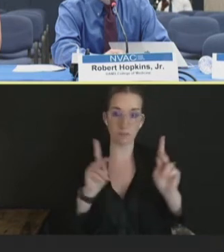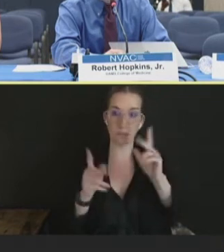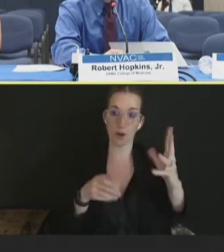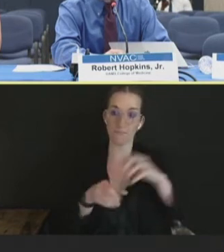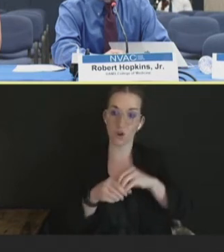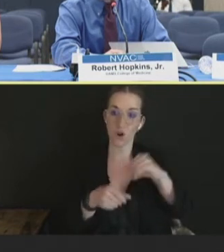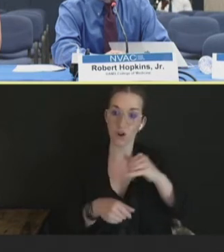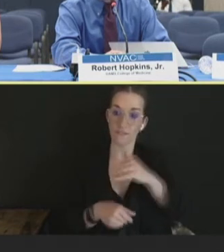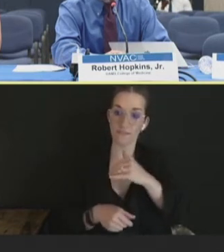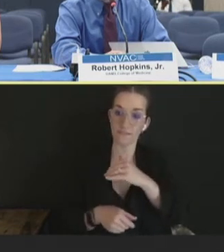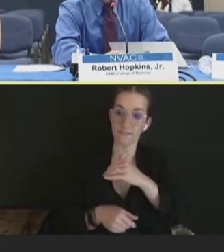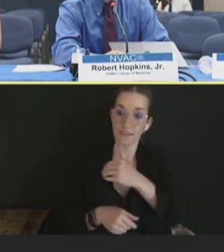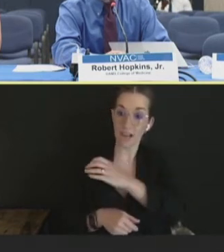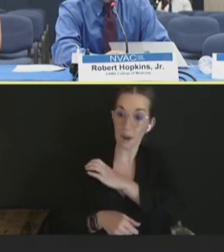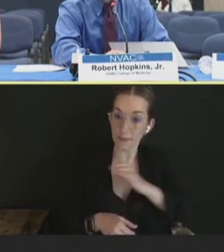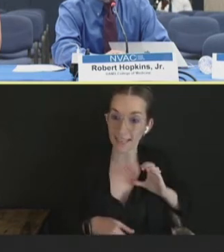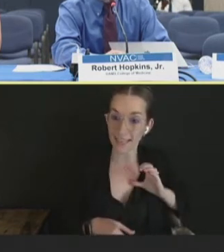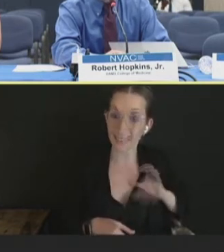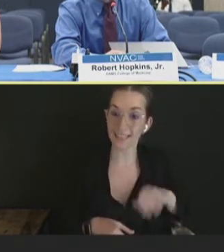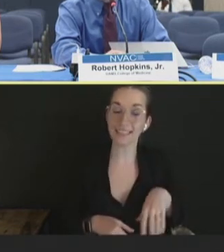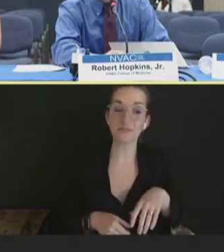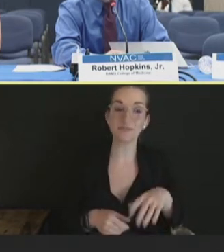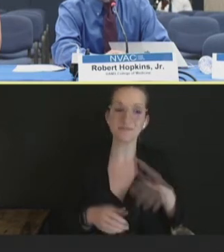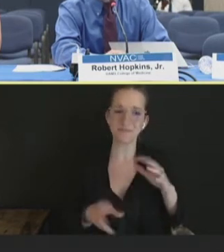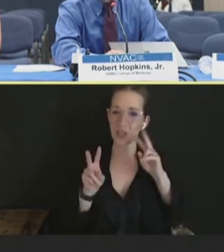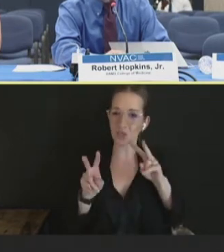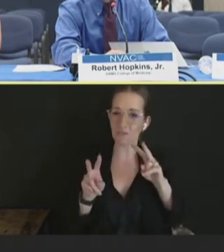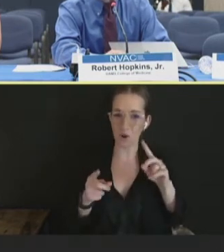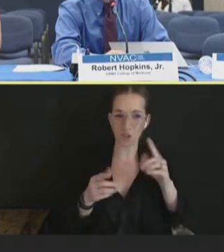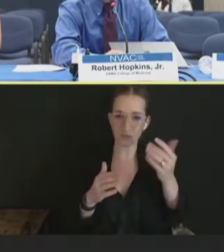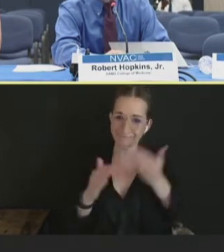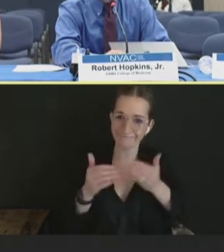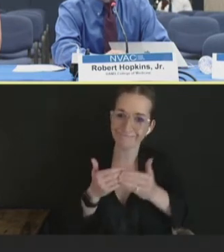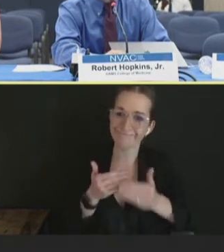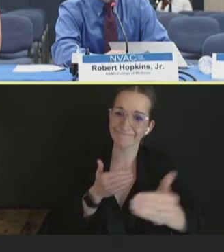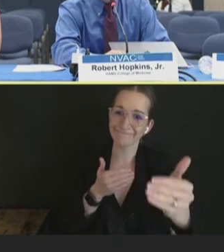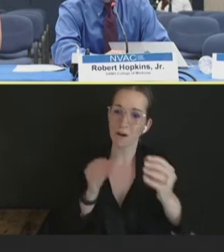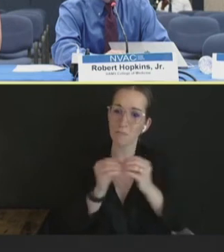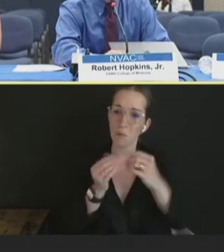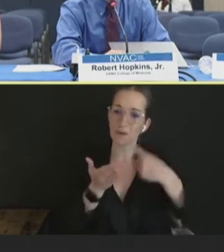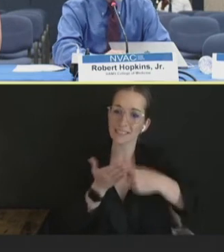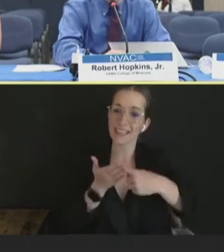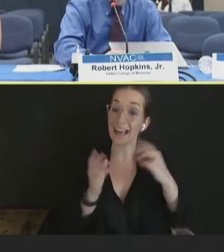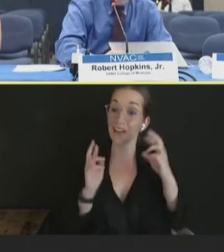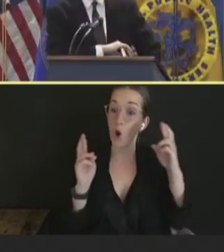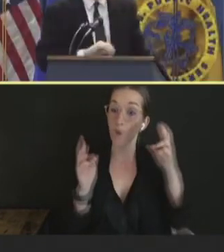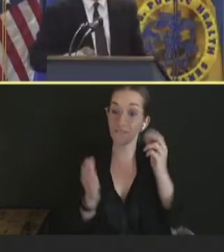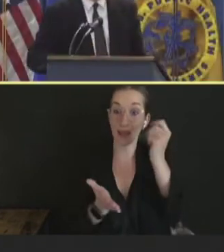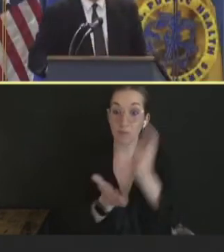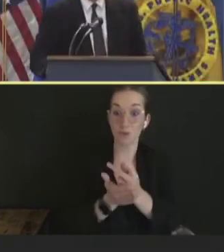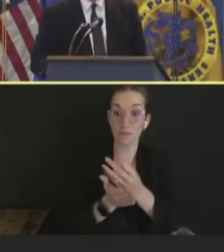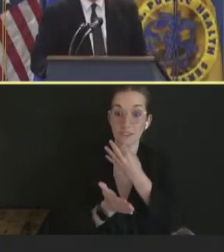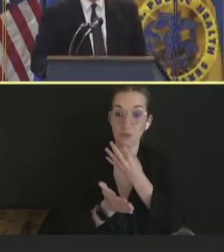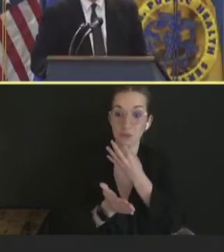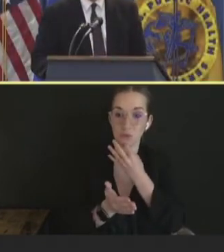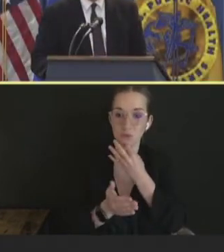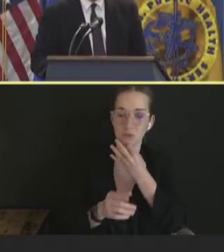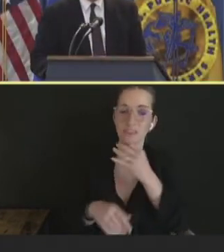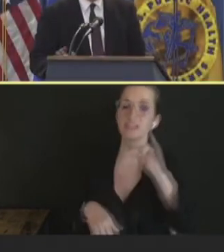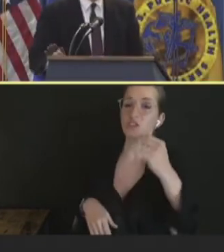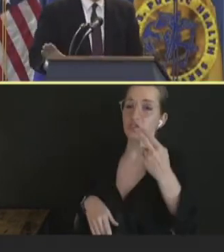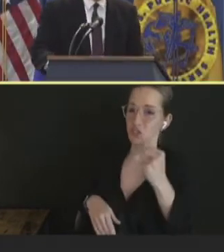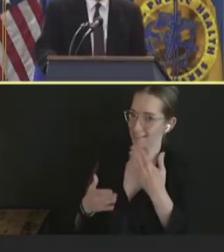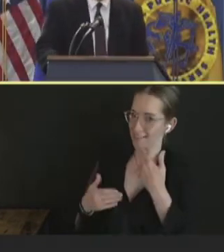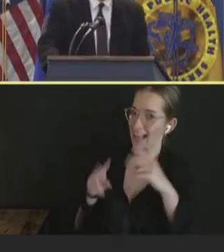and look forward to further discussion and hopefully approval soon. I look forward to that soon as